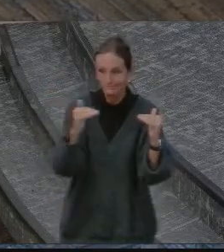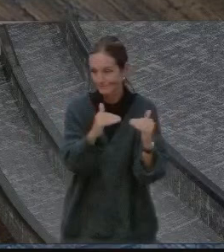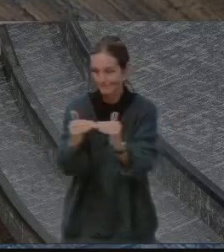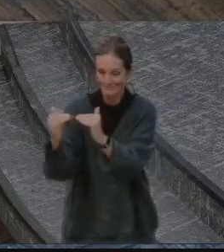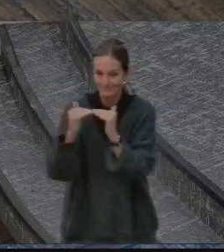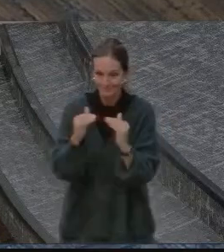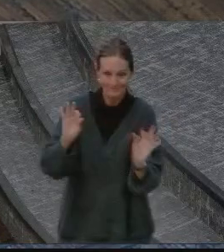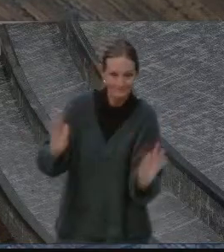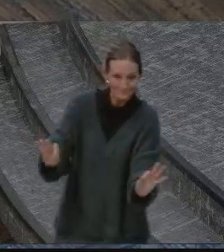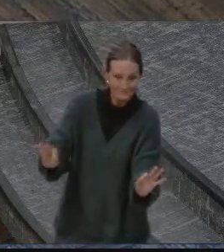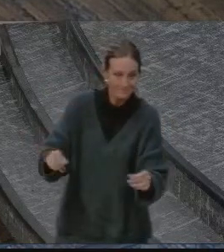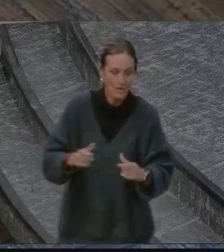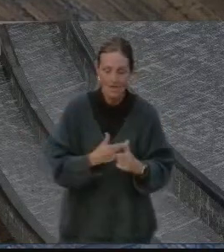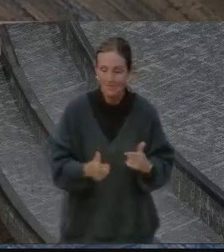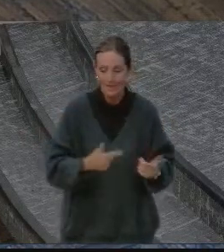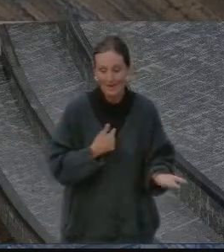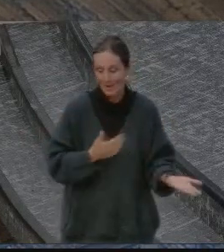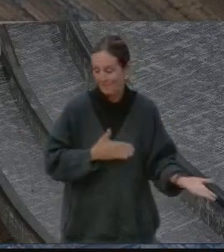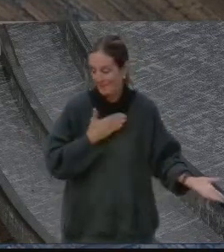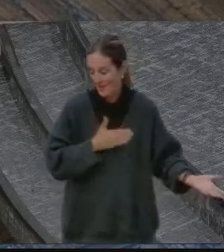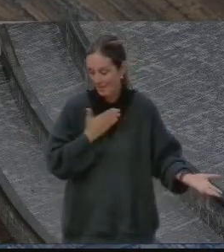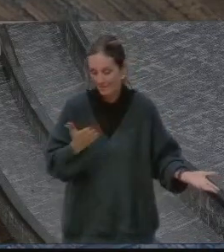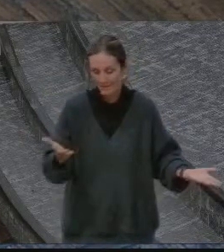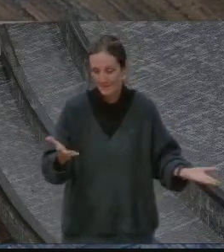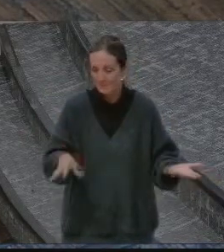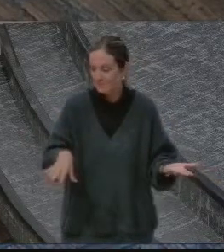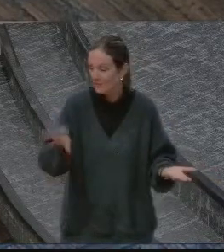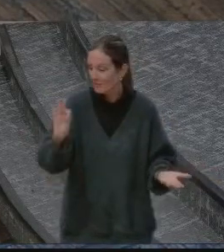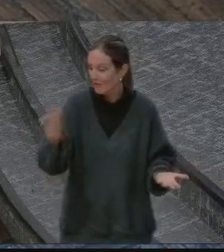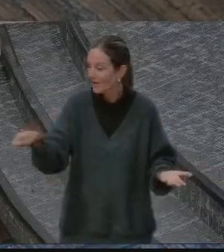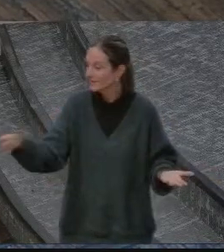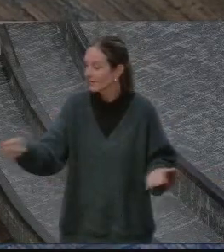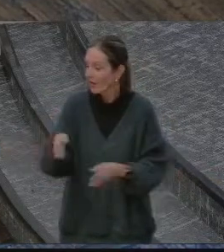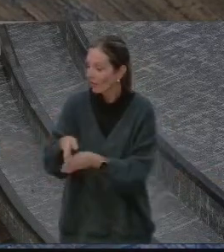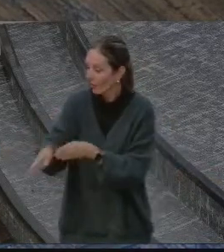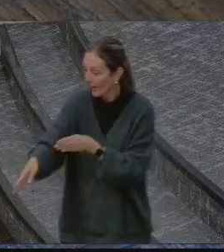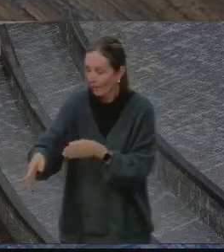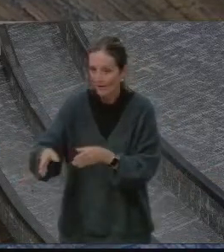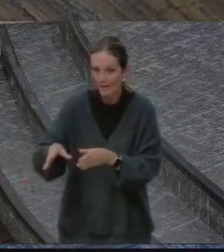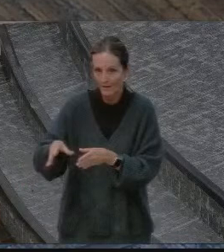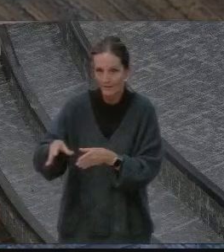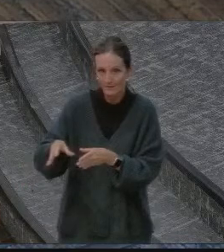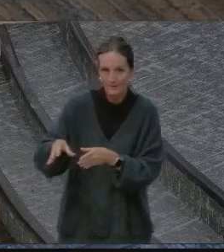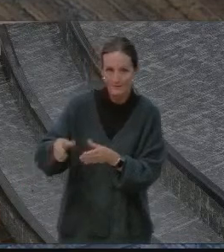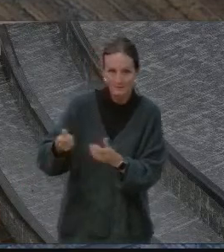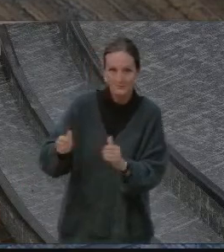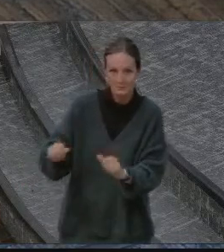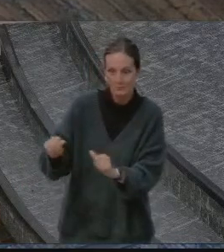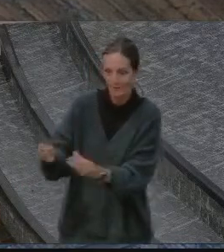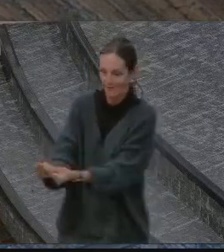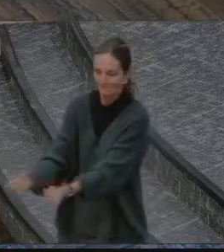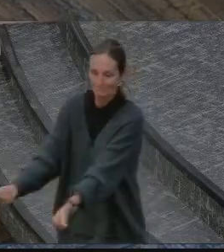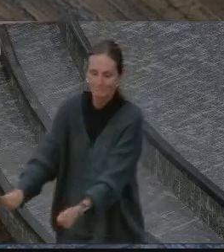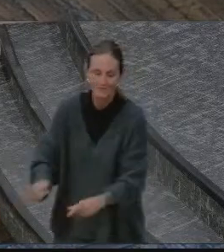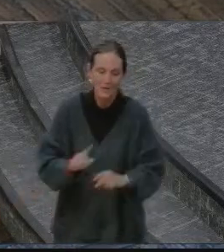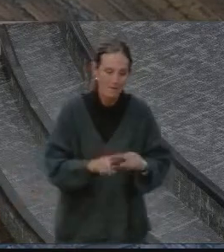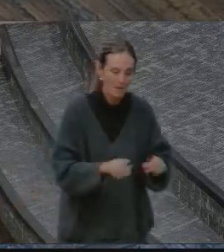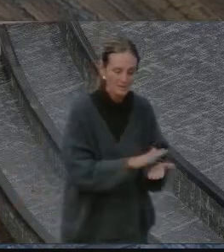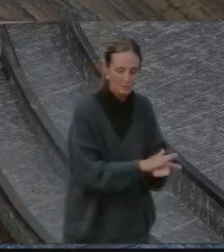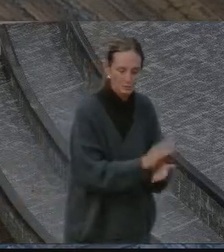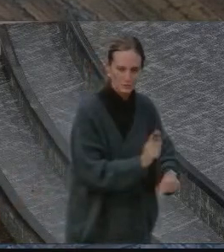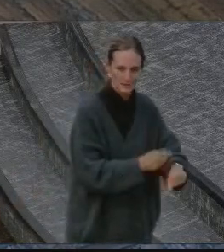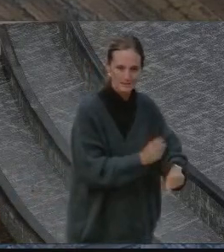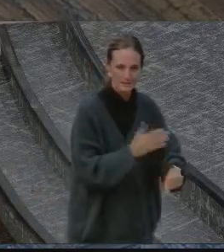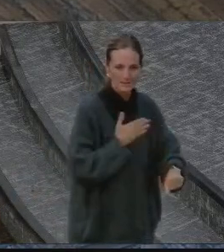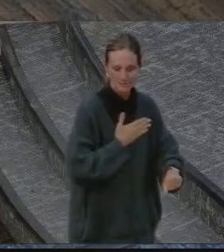I am happy for us to try and find another area for us to tackle, but school discipline is my expertise, and that has